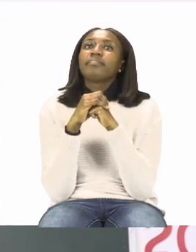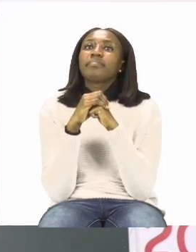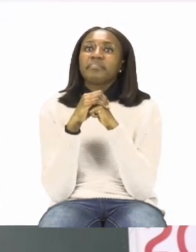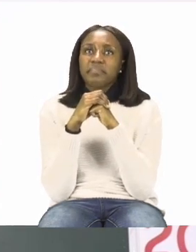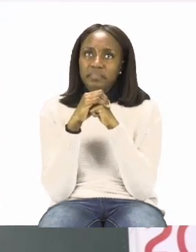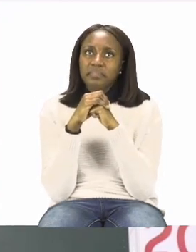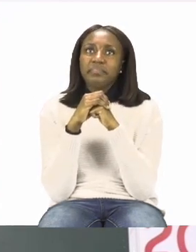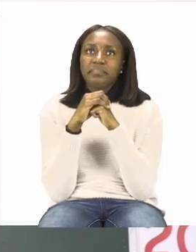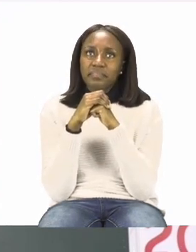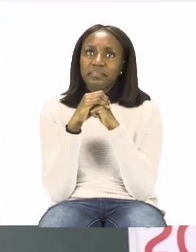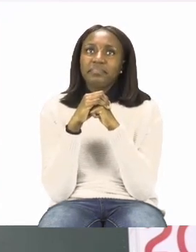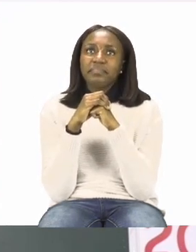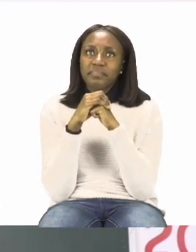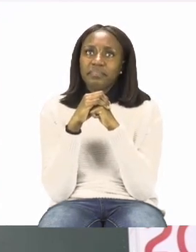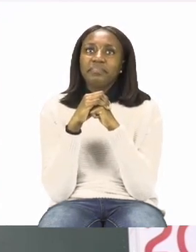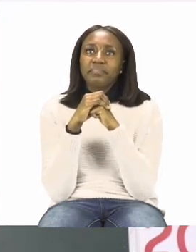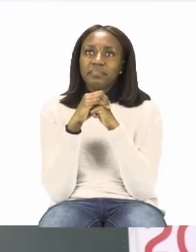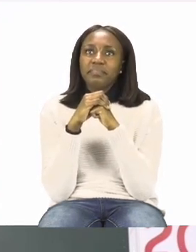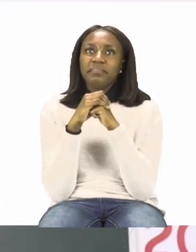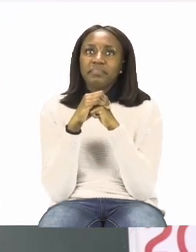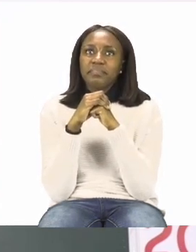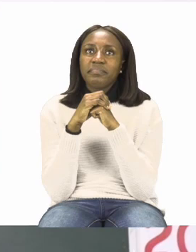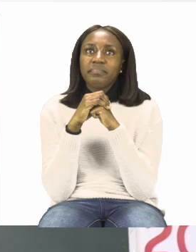circle. Can we all say it together?